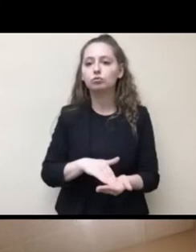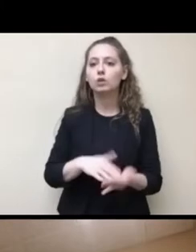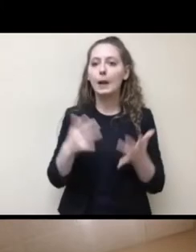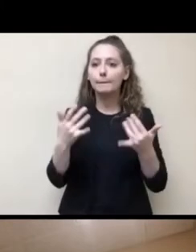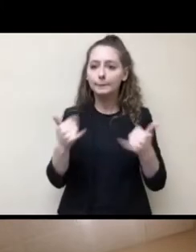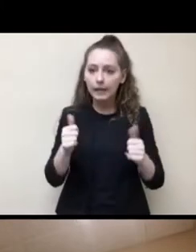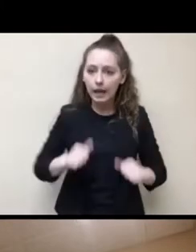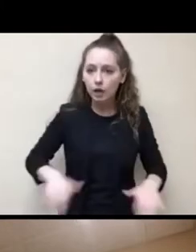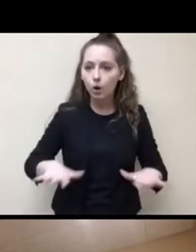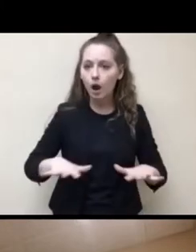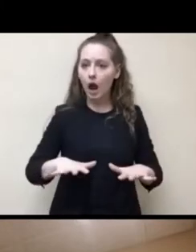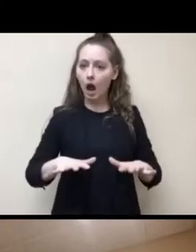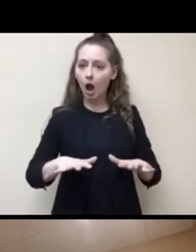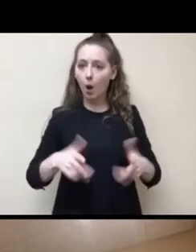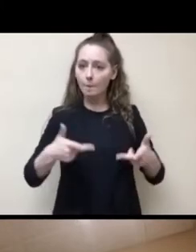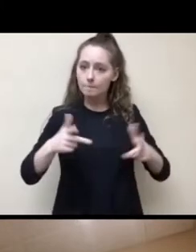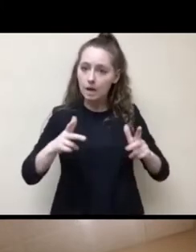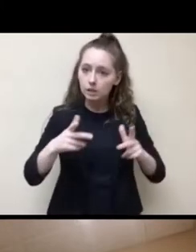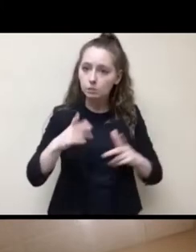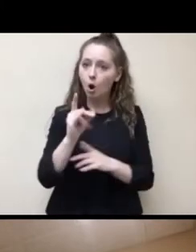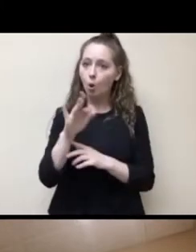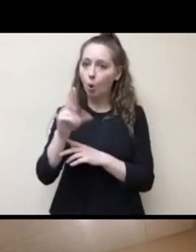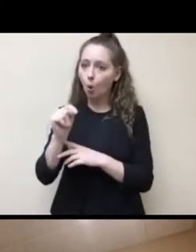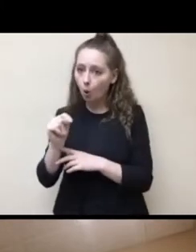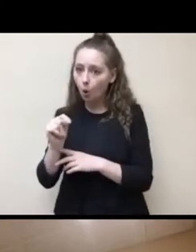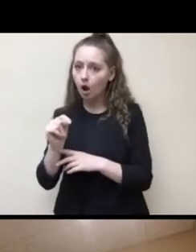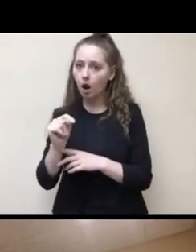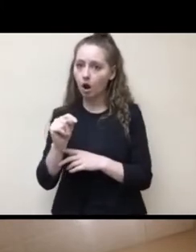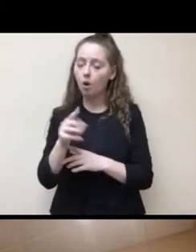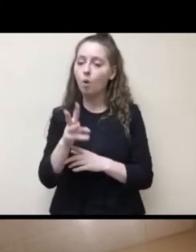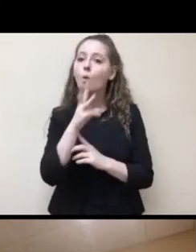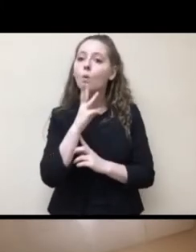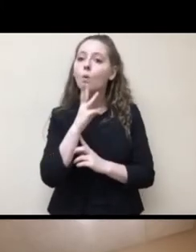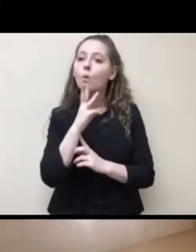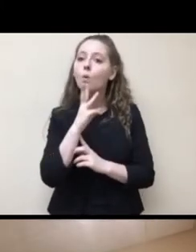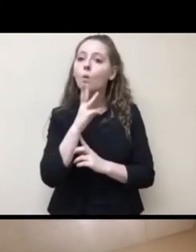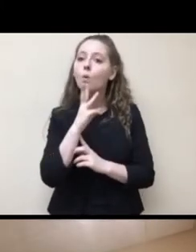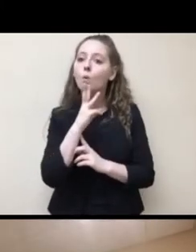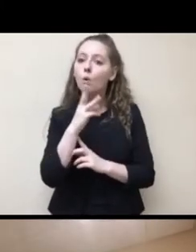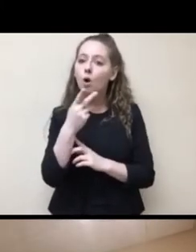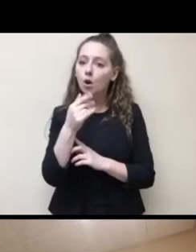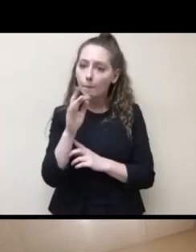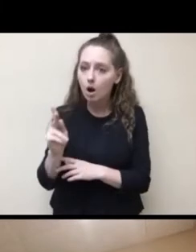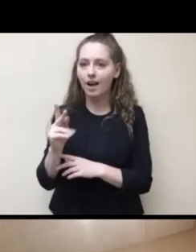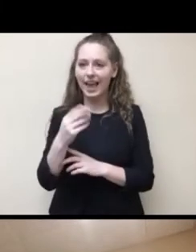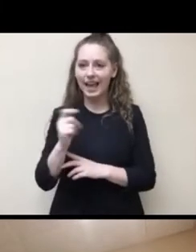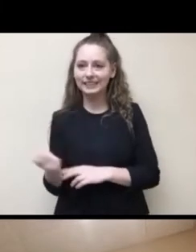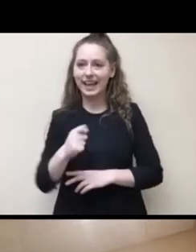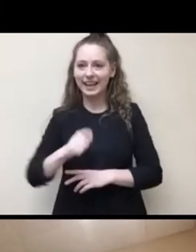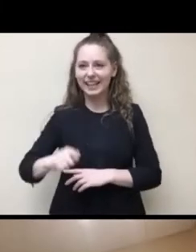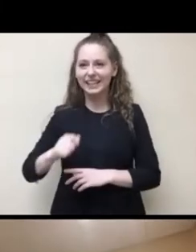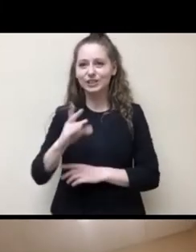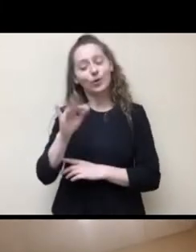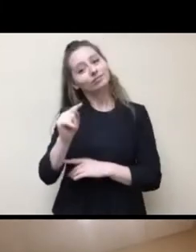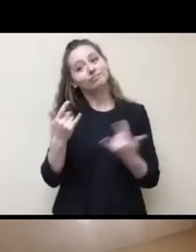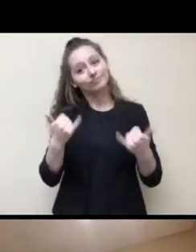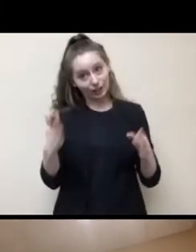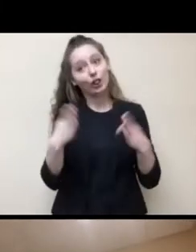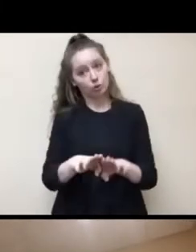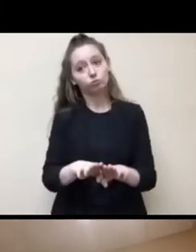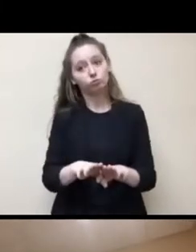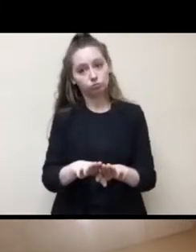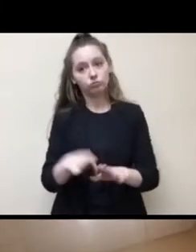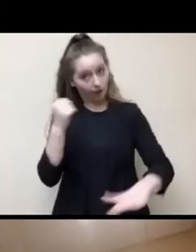playgrounds, basketball courts, water parks, and tennis courts, still closed under